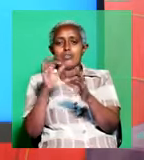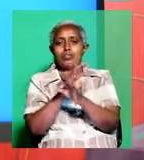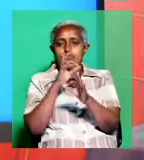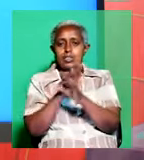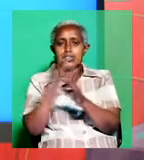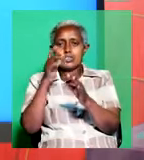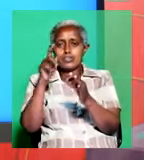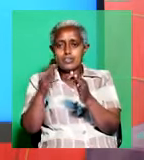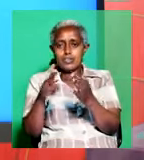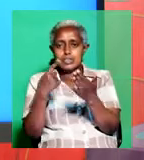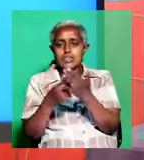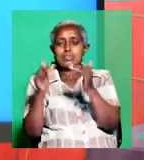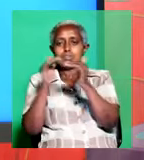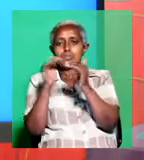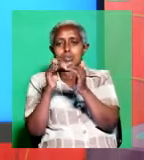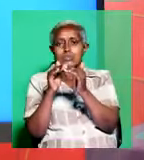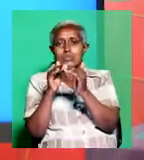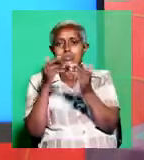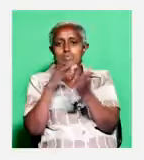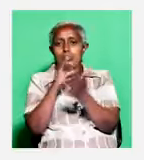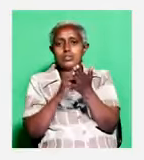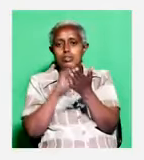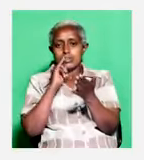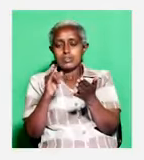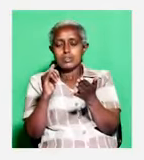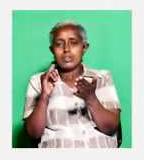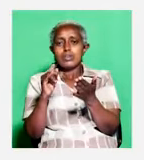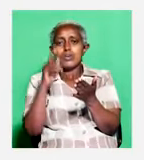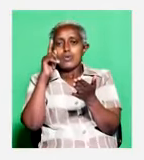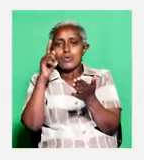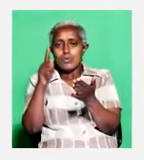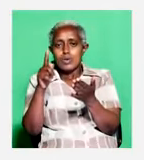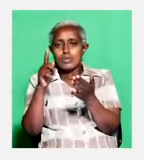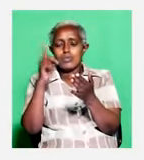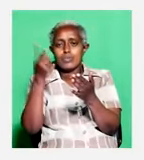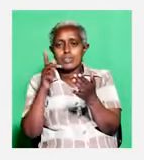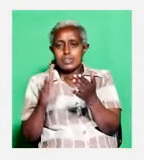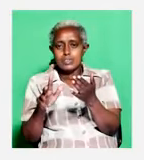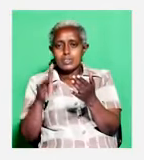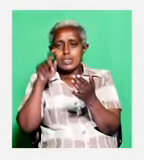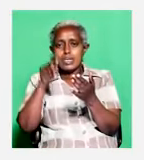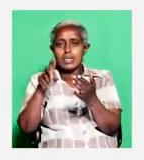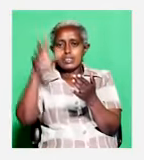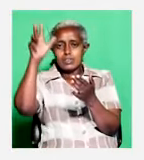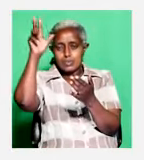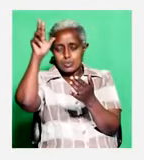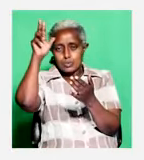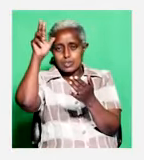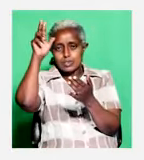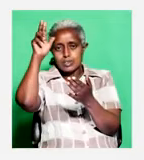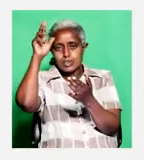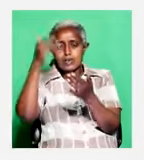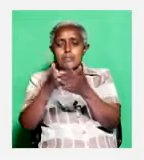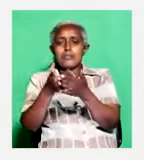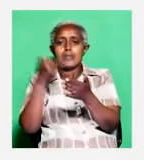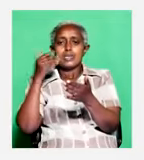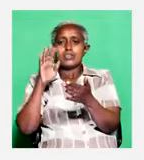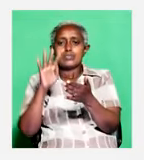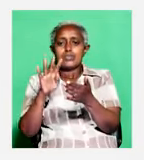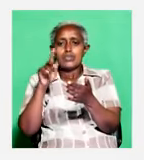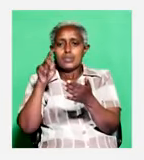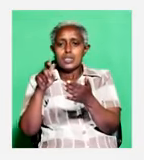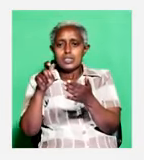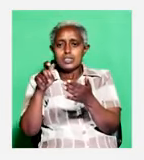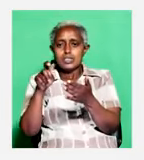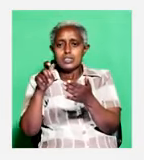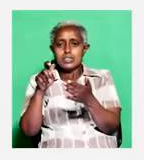of x, this equal to this 1 over 3 x cubed minus